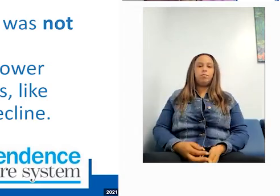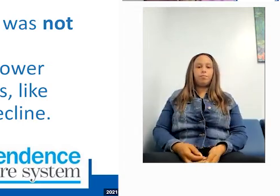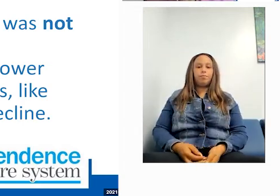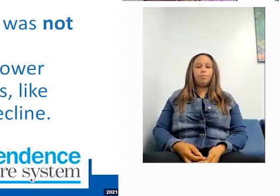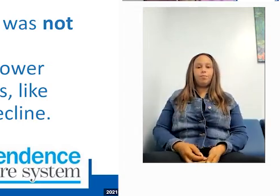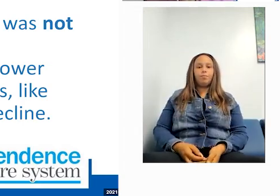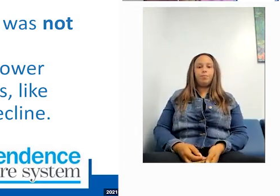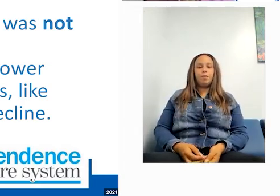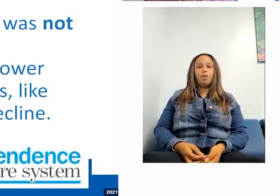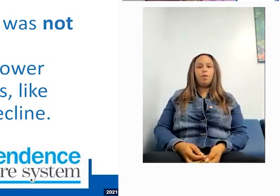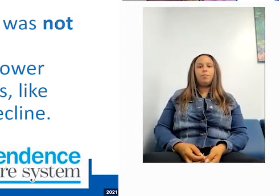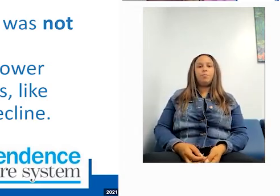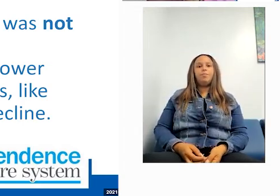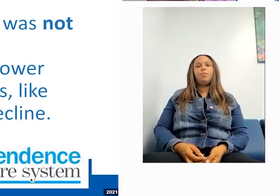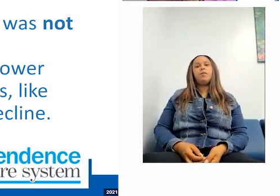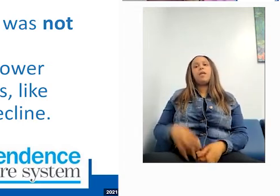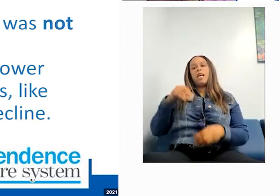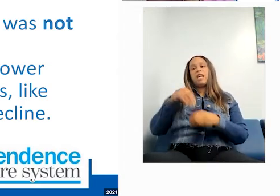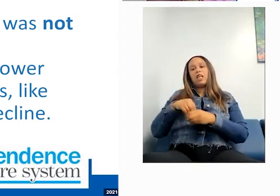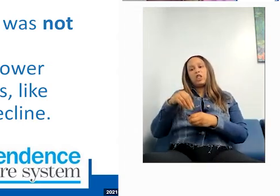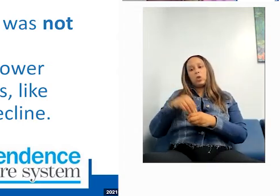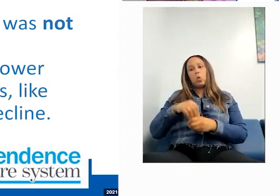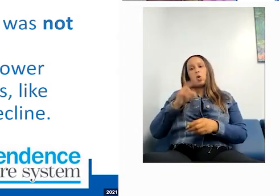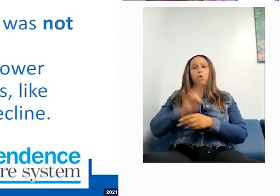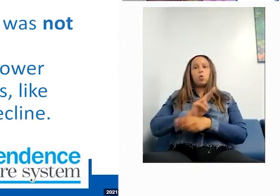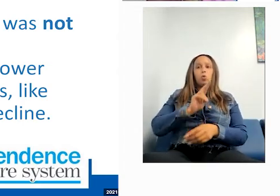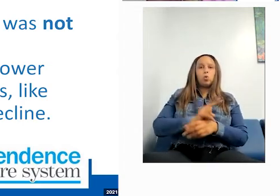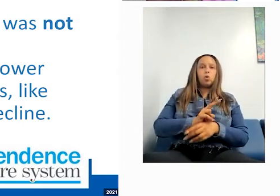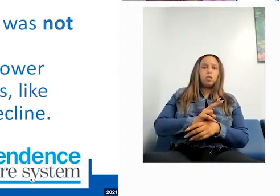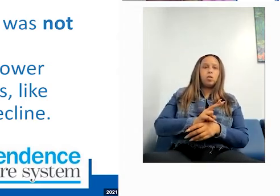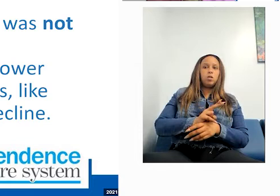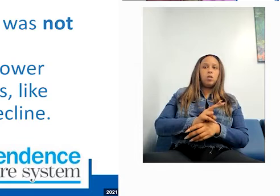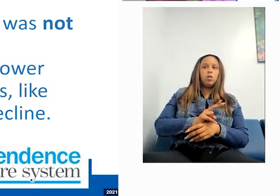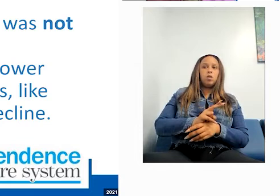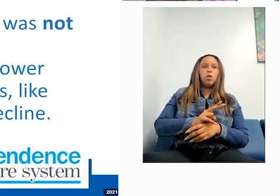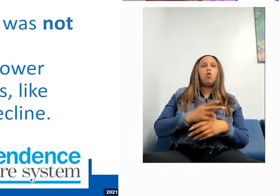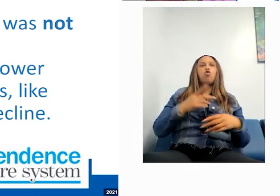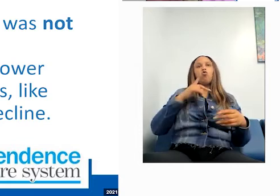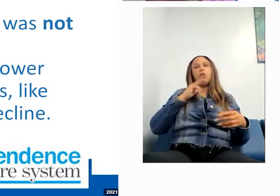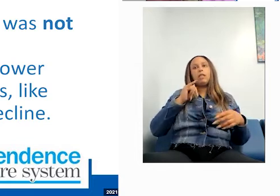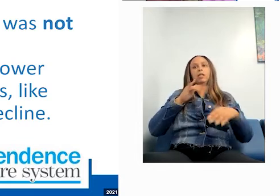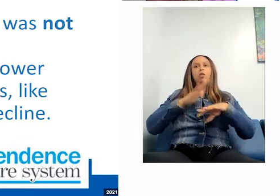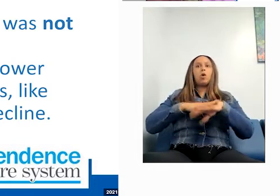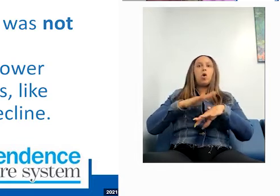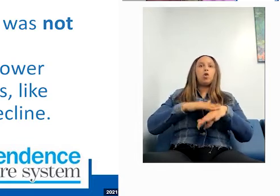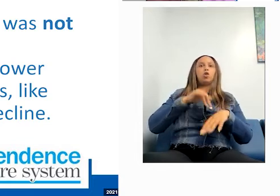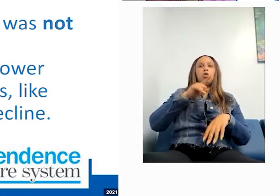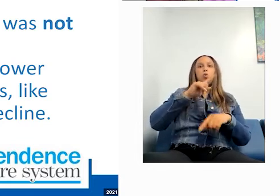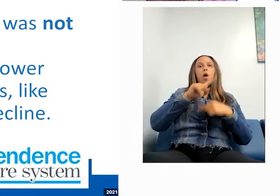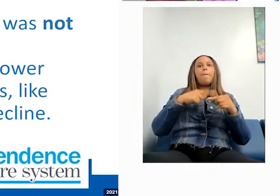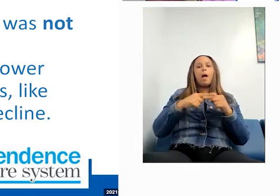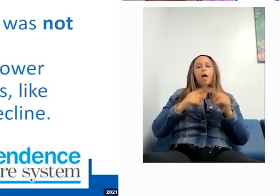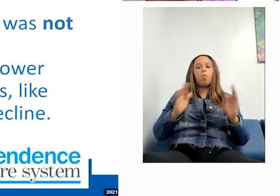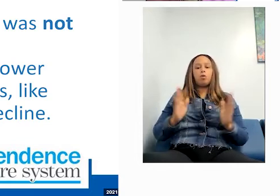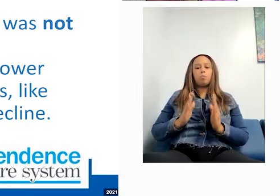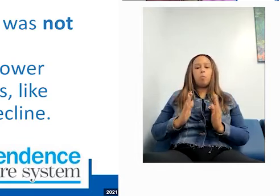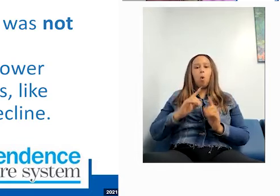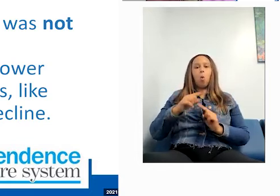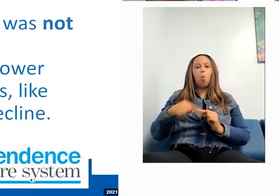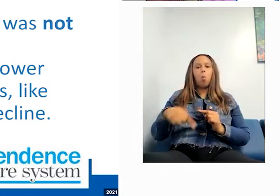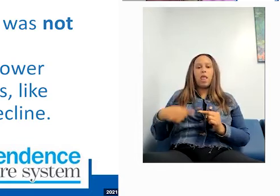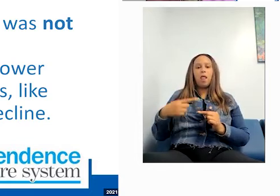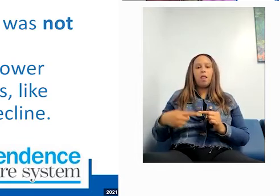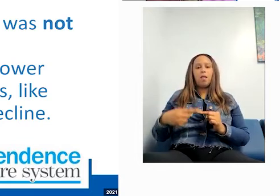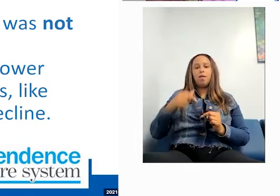I mentioned indoor use, particularly caution you about the small wheels. They're not good